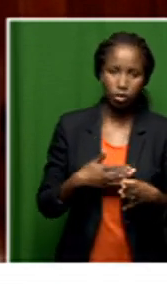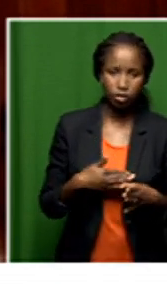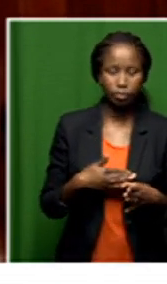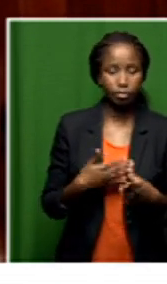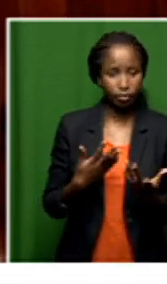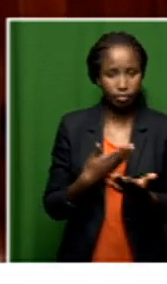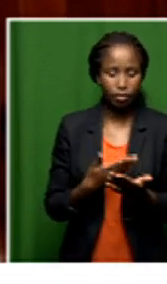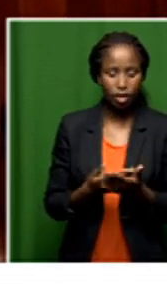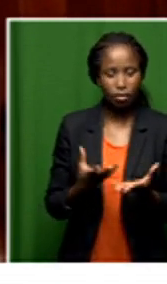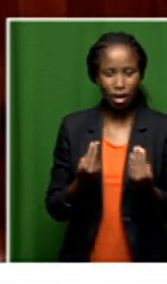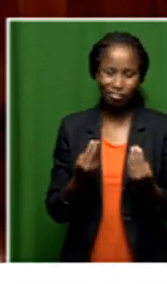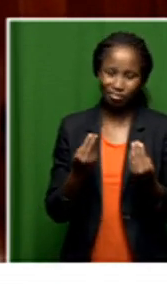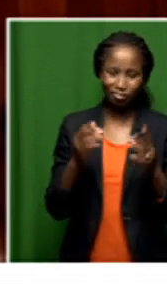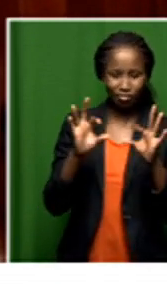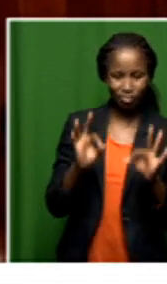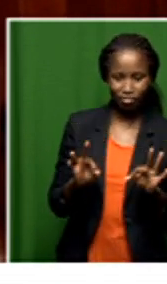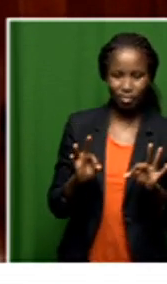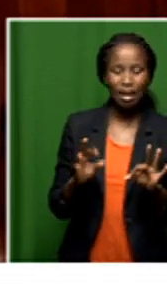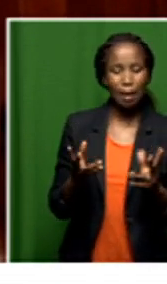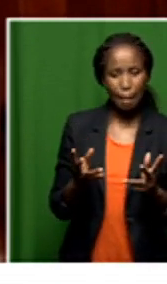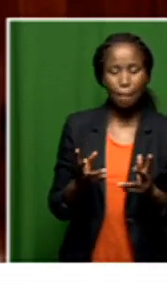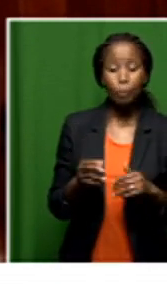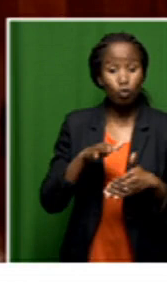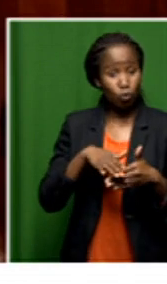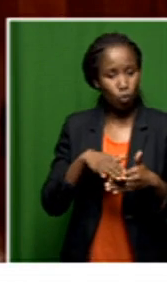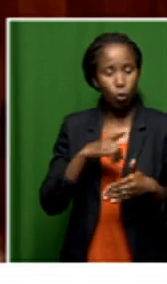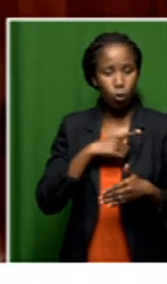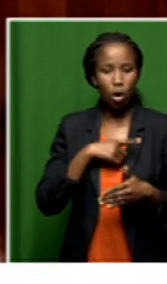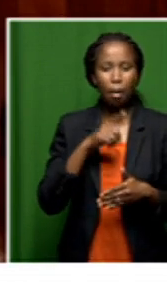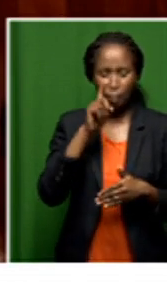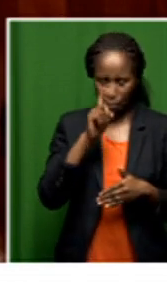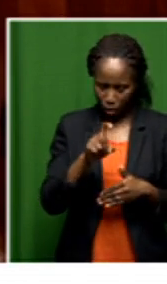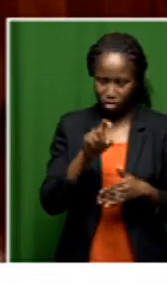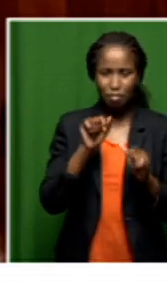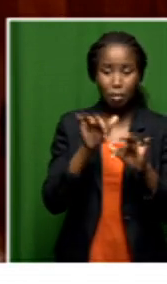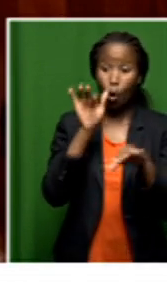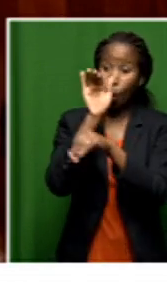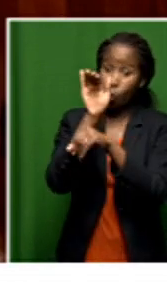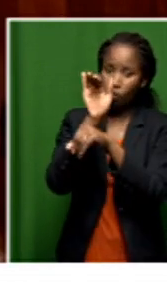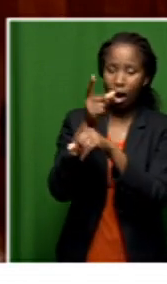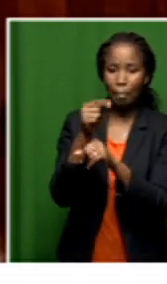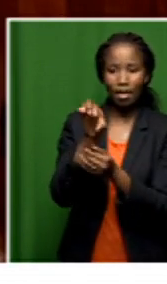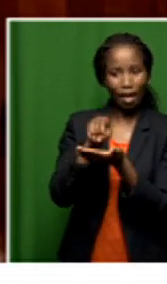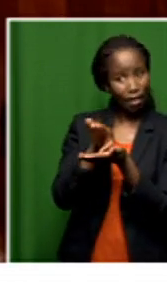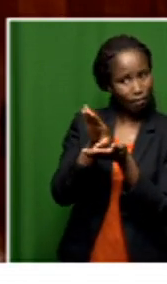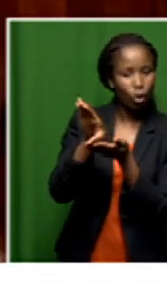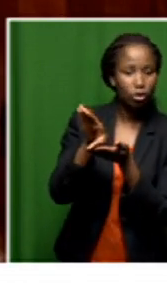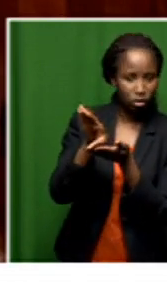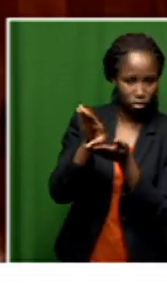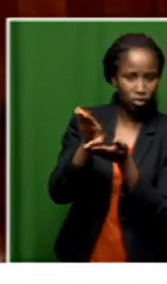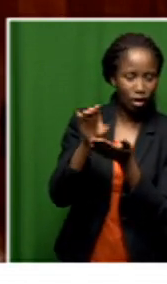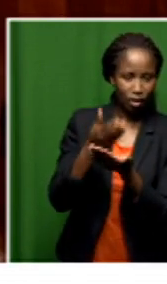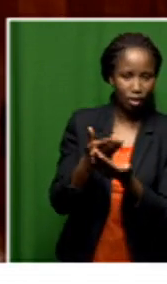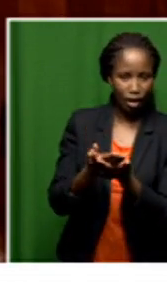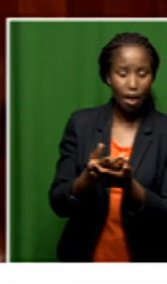actually completely inaccurate. So I think there is a need for people to invest their money overseas, and certainly a portion of their money, but they